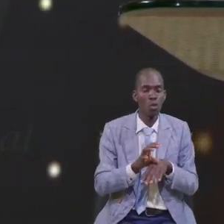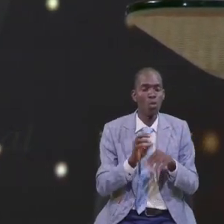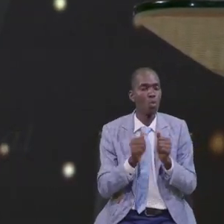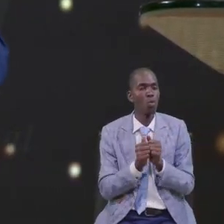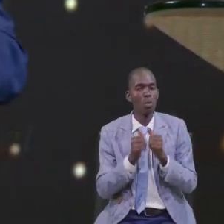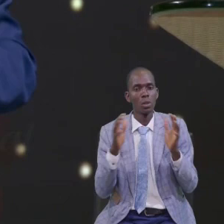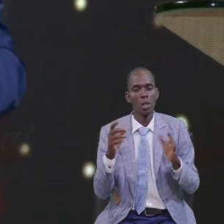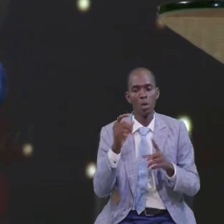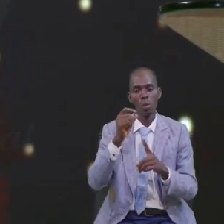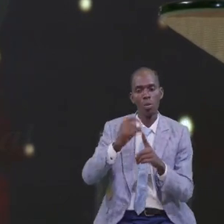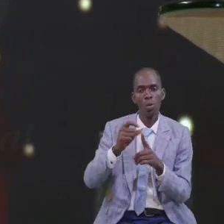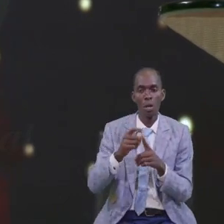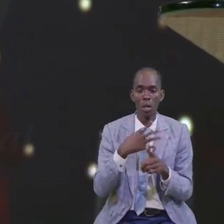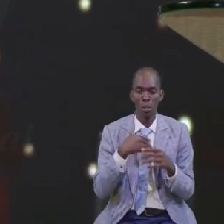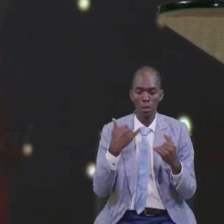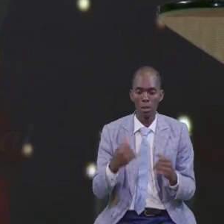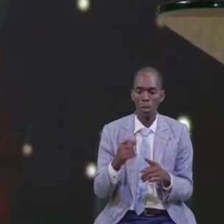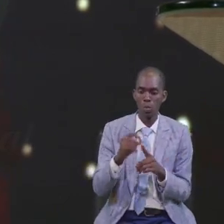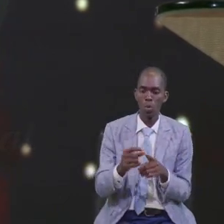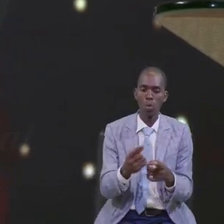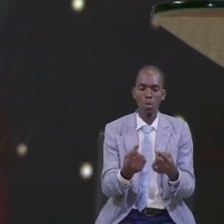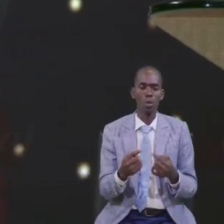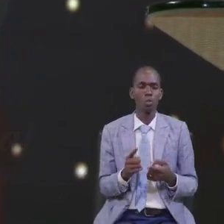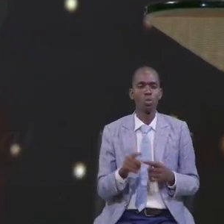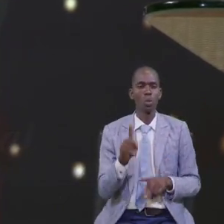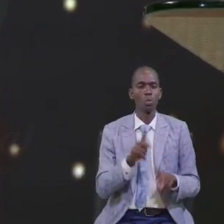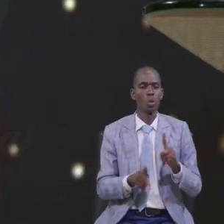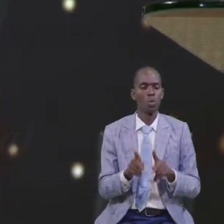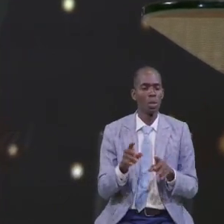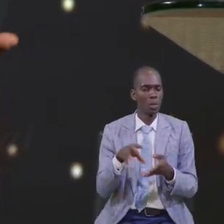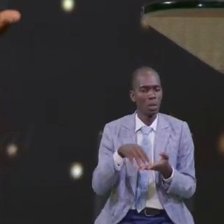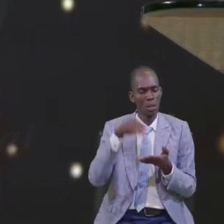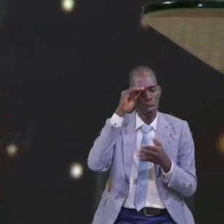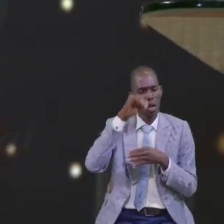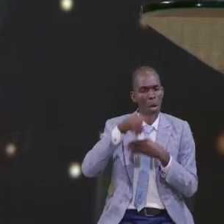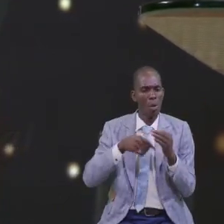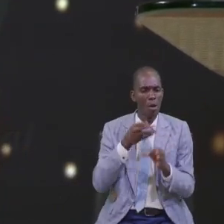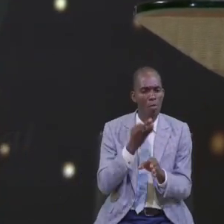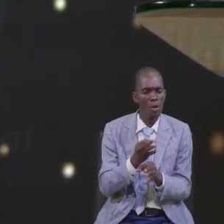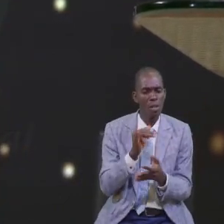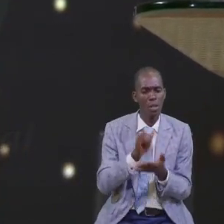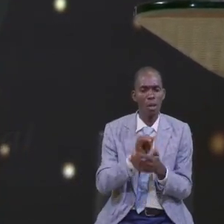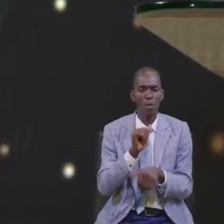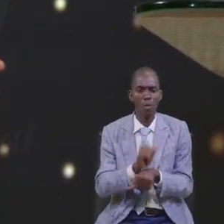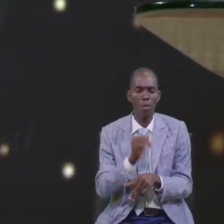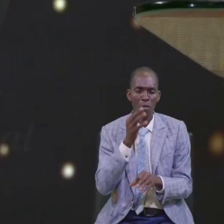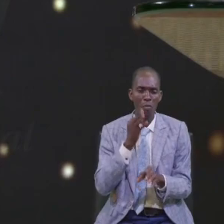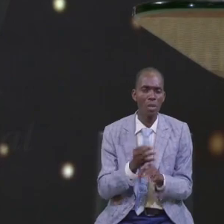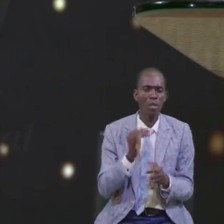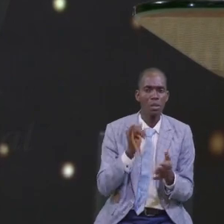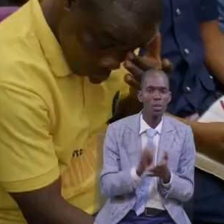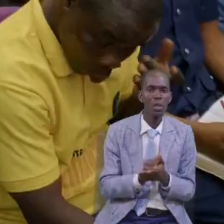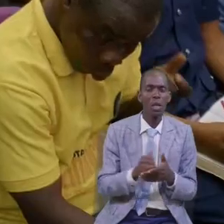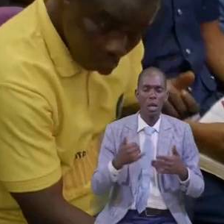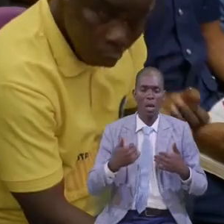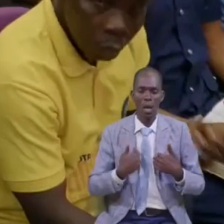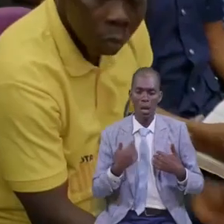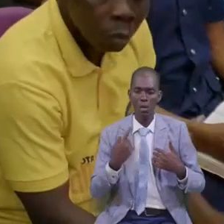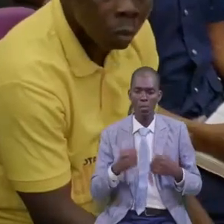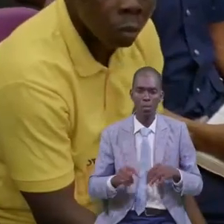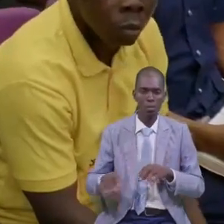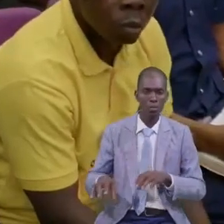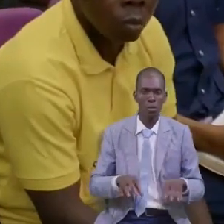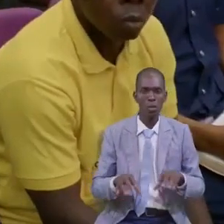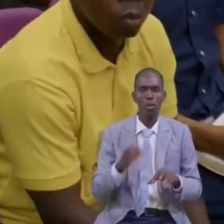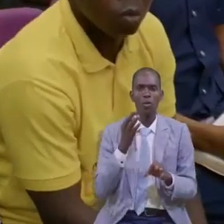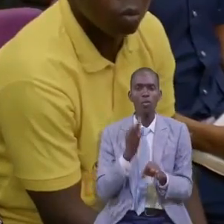to them, and they learn about faith. Faith that works. Faith that has accompanying action. Faith